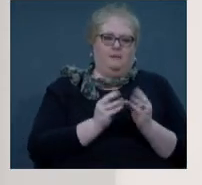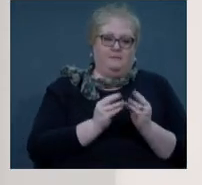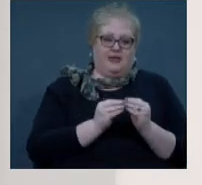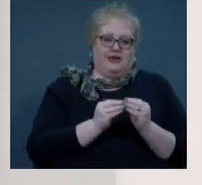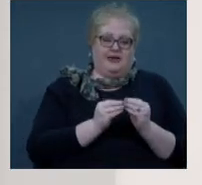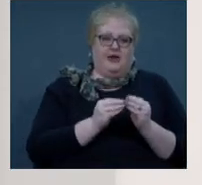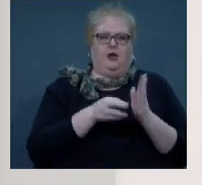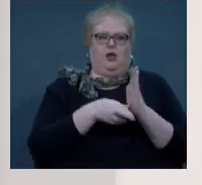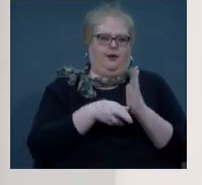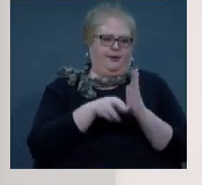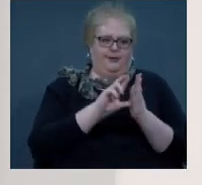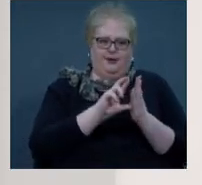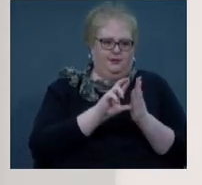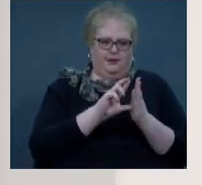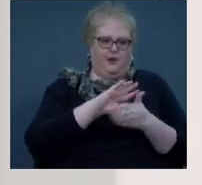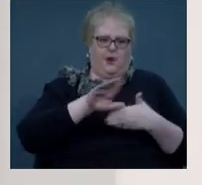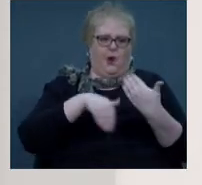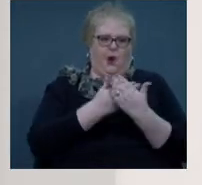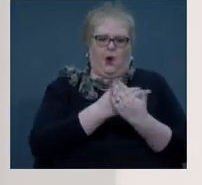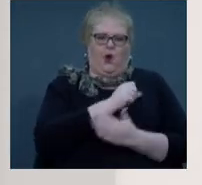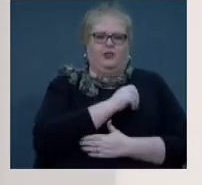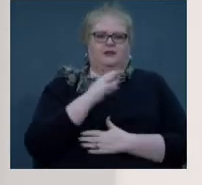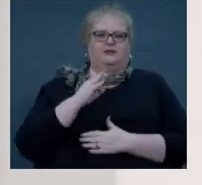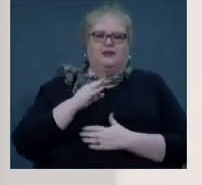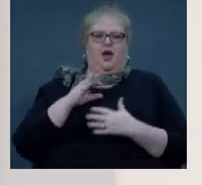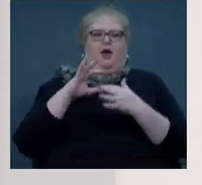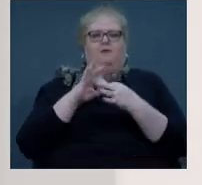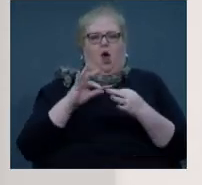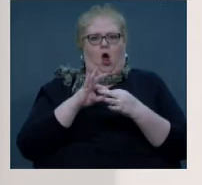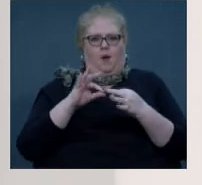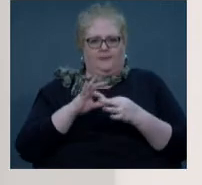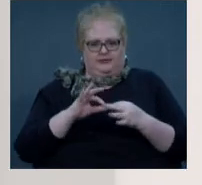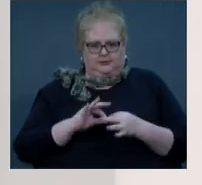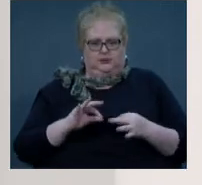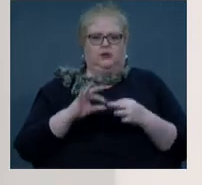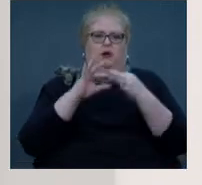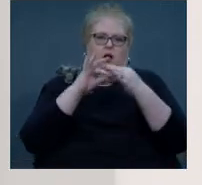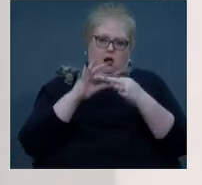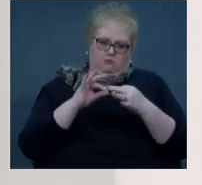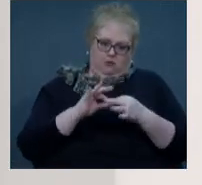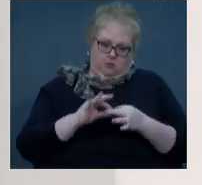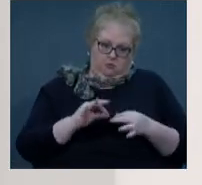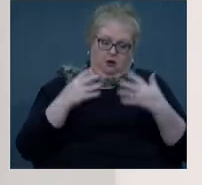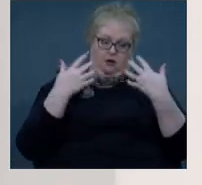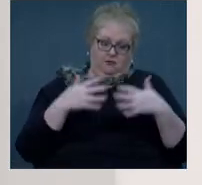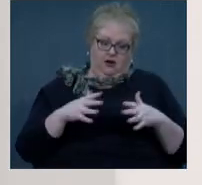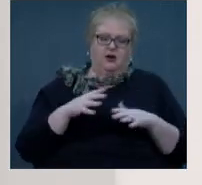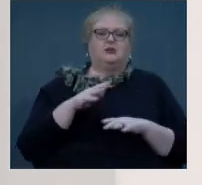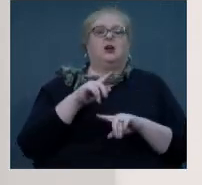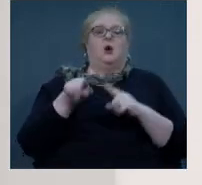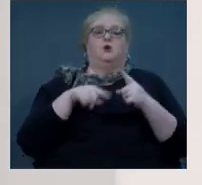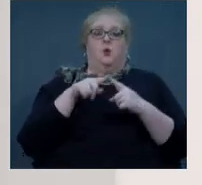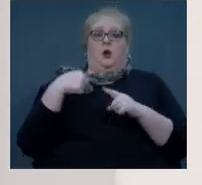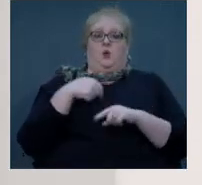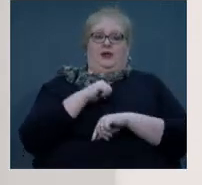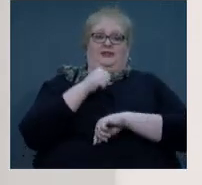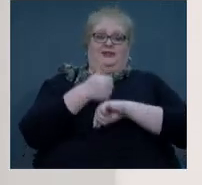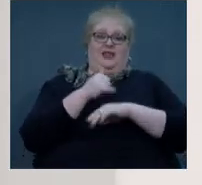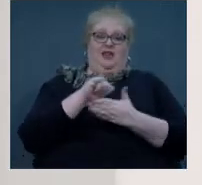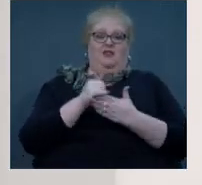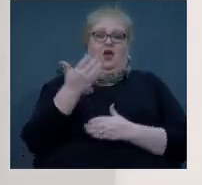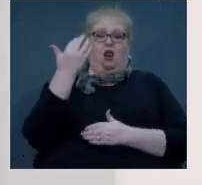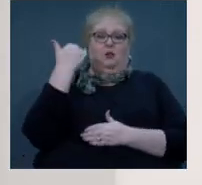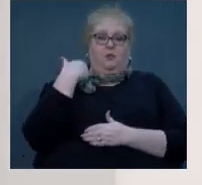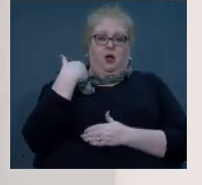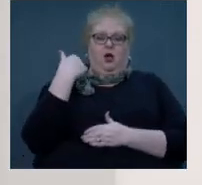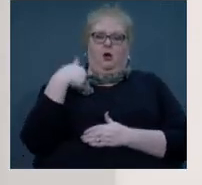over essentially all of staff's comments, that's on there. And when that all got set up, we don't have the technology